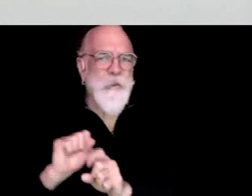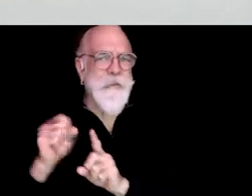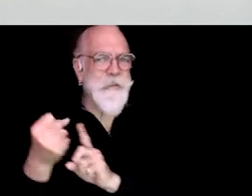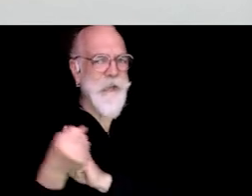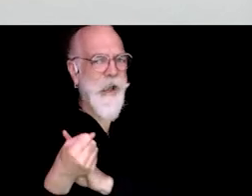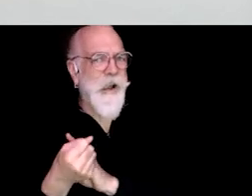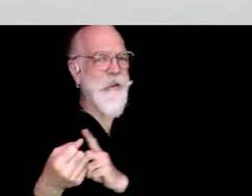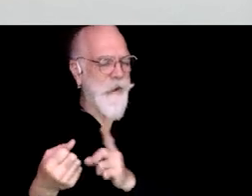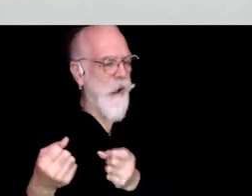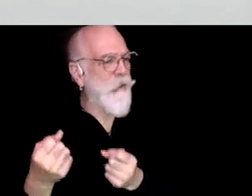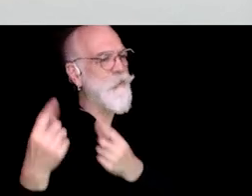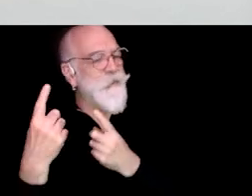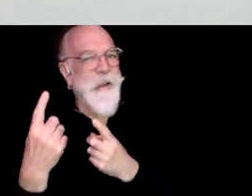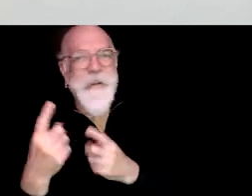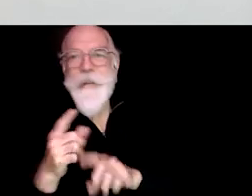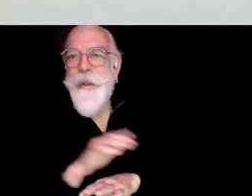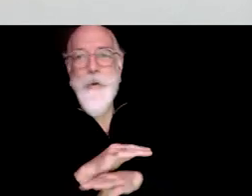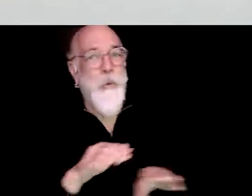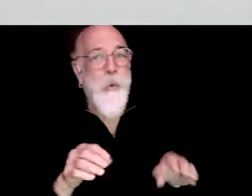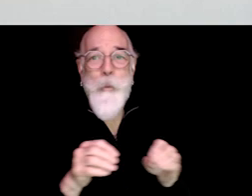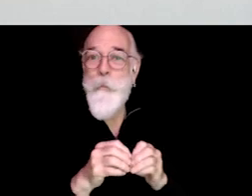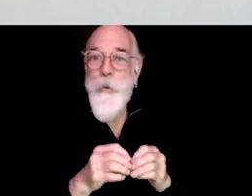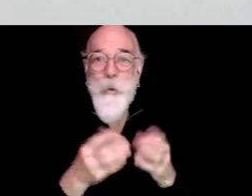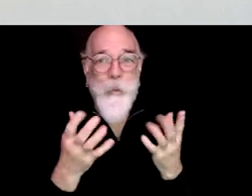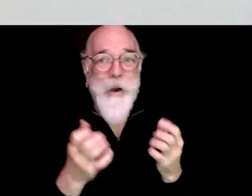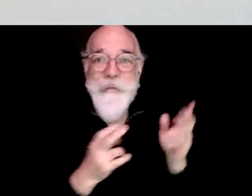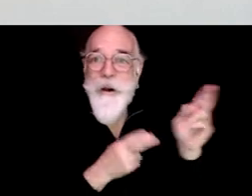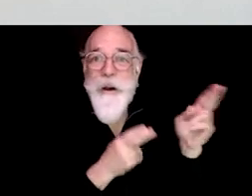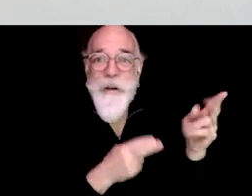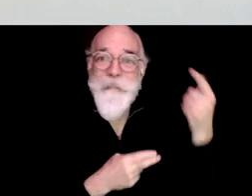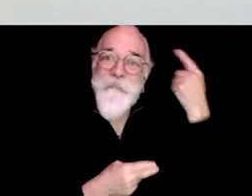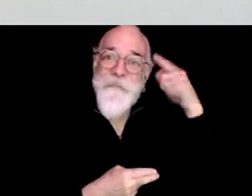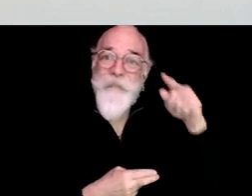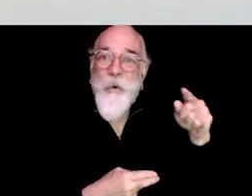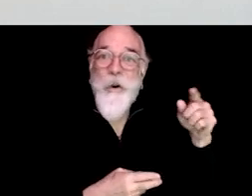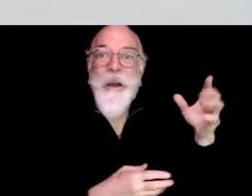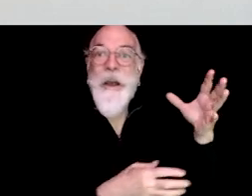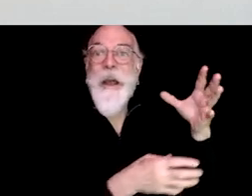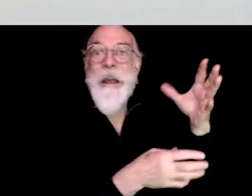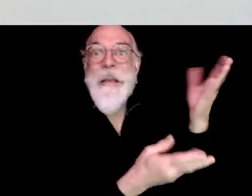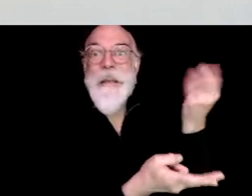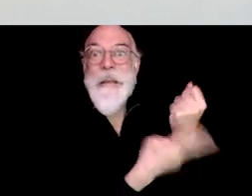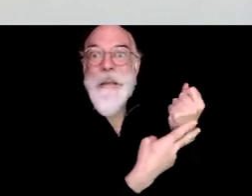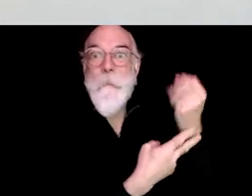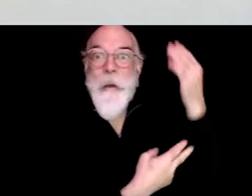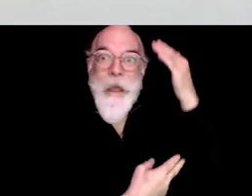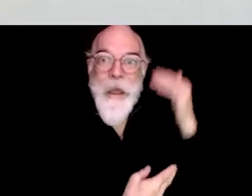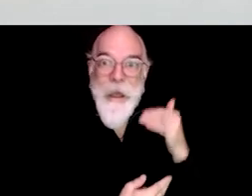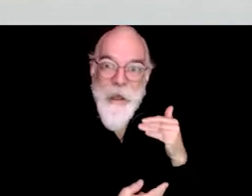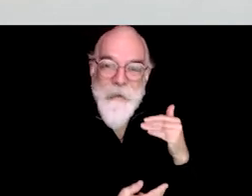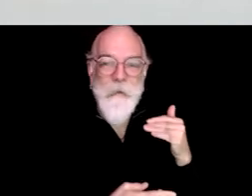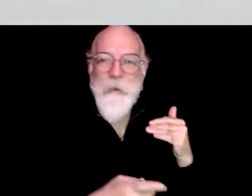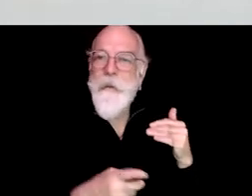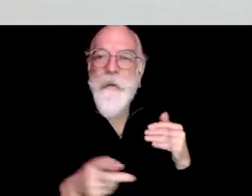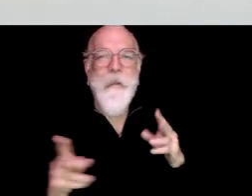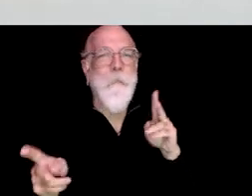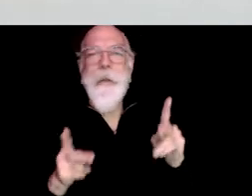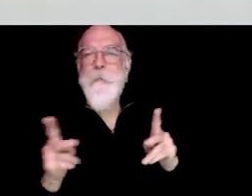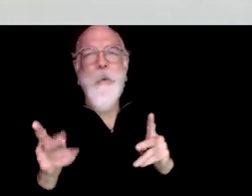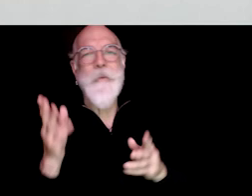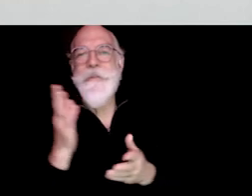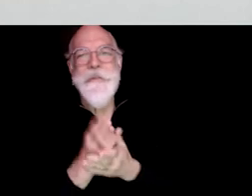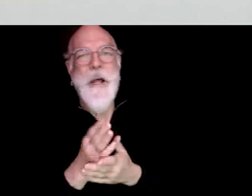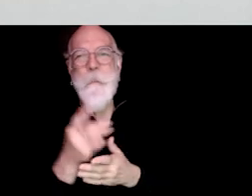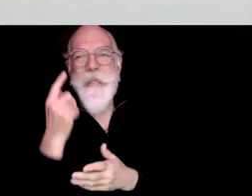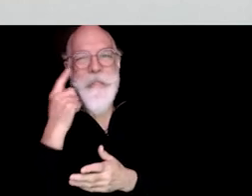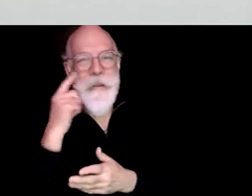wouldn't be able to have trophy hunts. That just would not be a conceivable thing. People wouldn't be able to understand how that could possibly